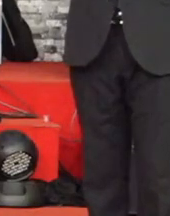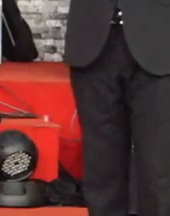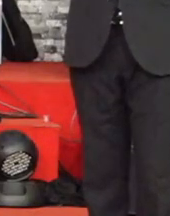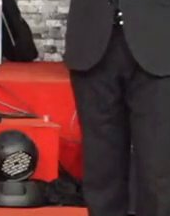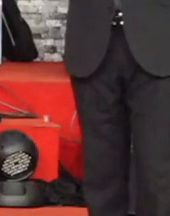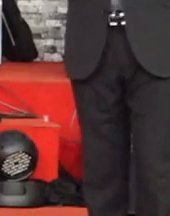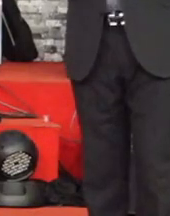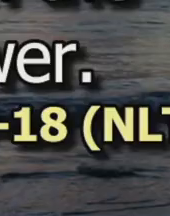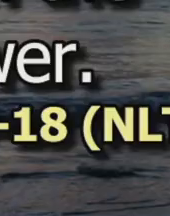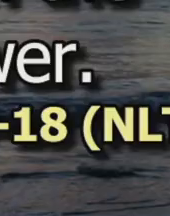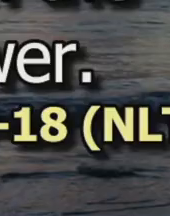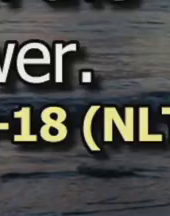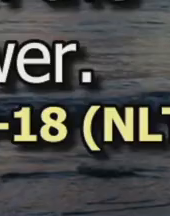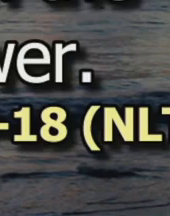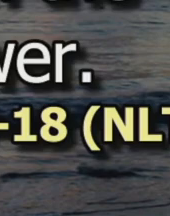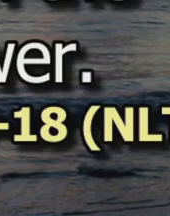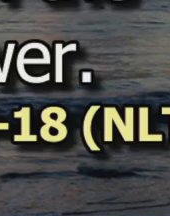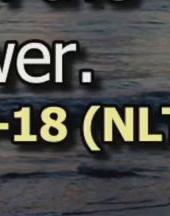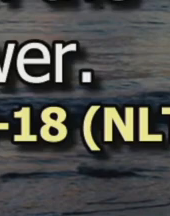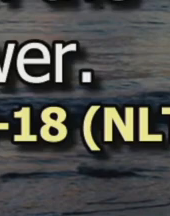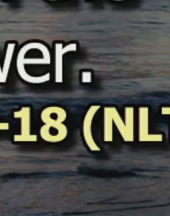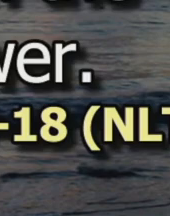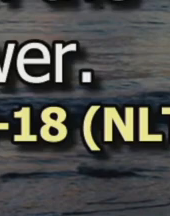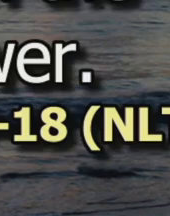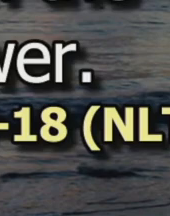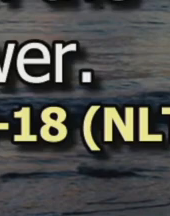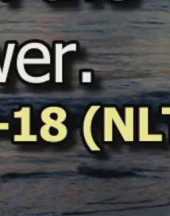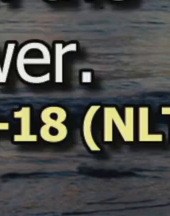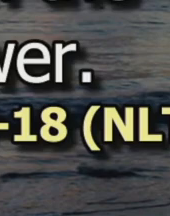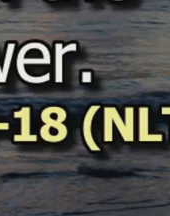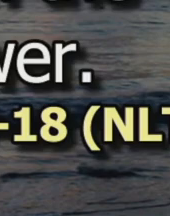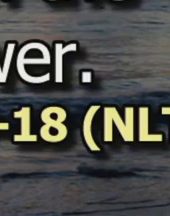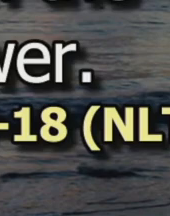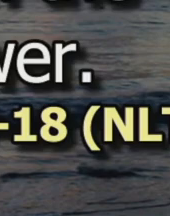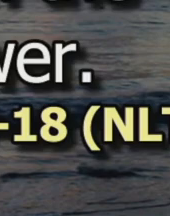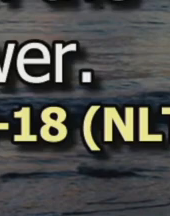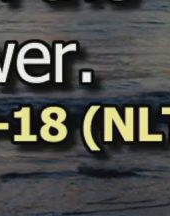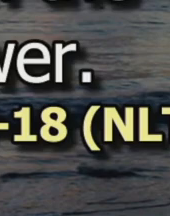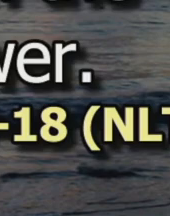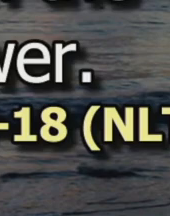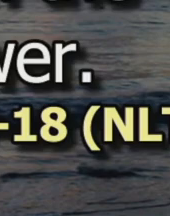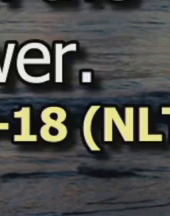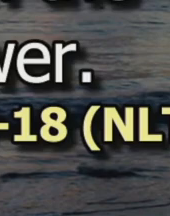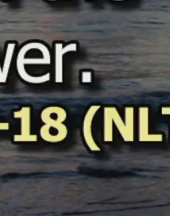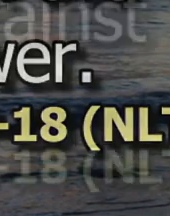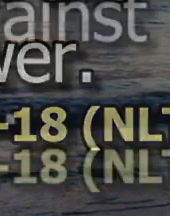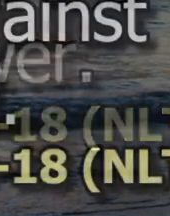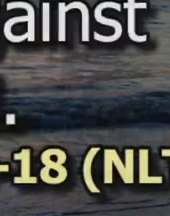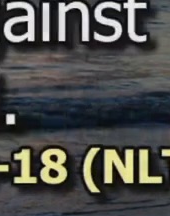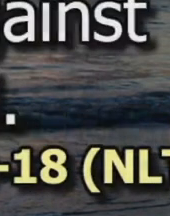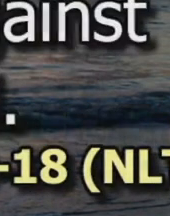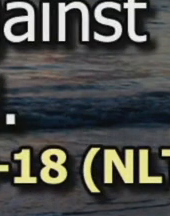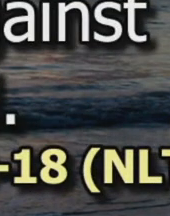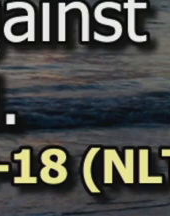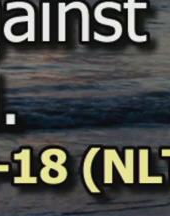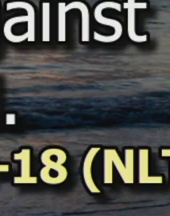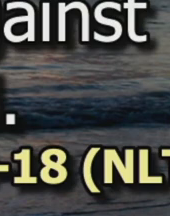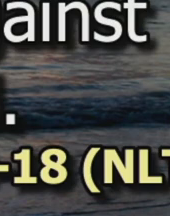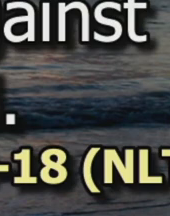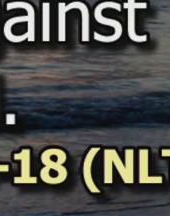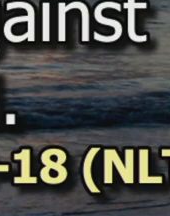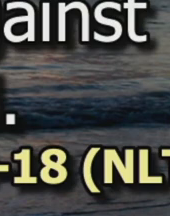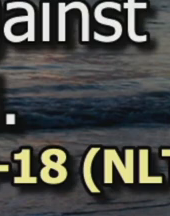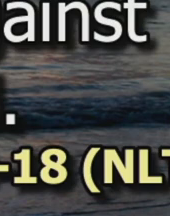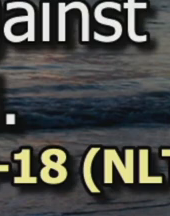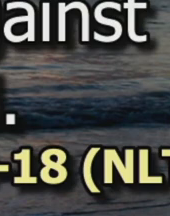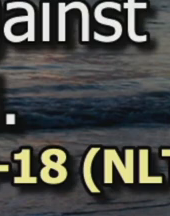kuanzia mstari wa 10. Finally be strong in the Lord and in the power of his might. Put on the full armor of